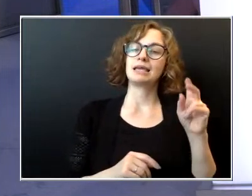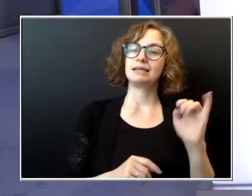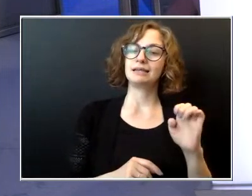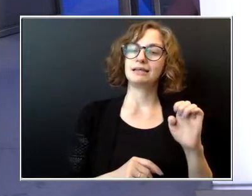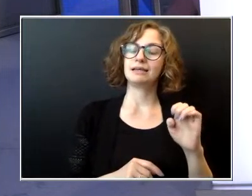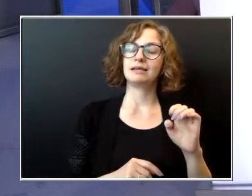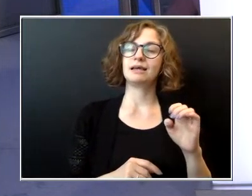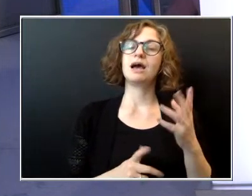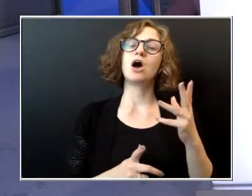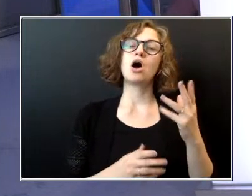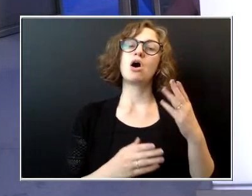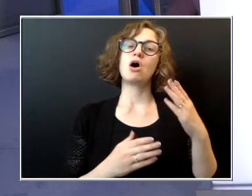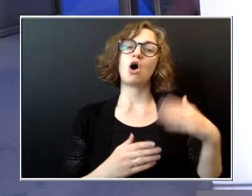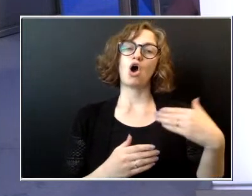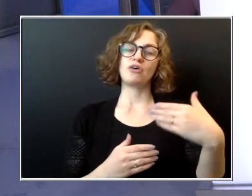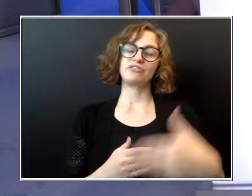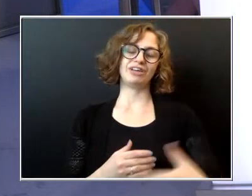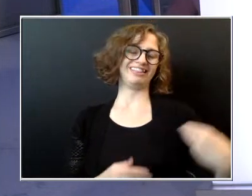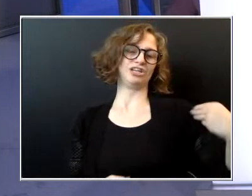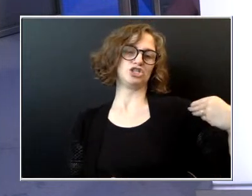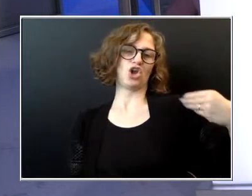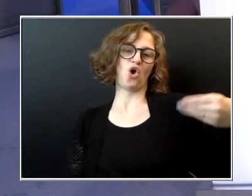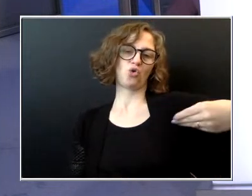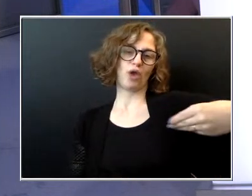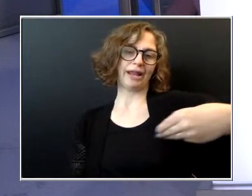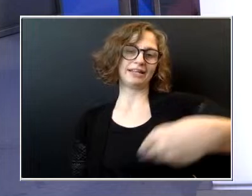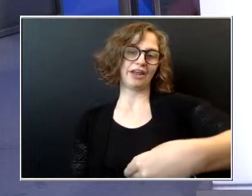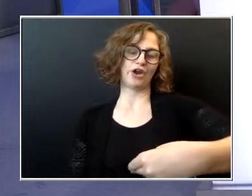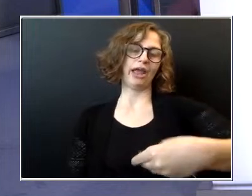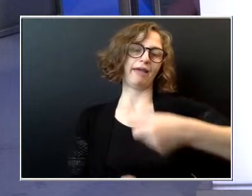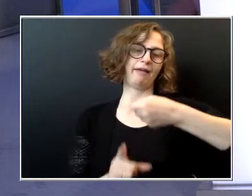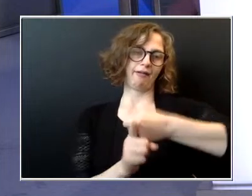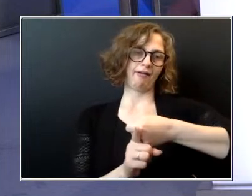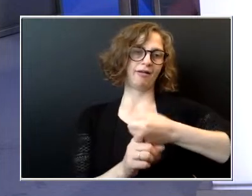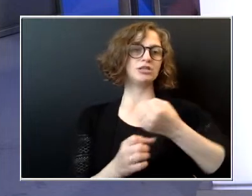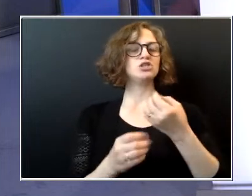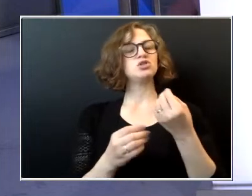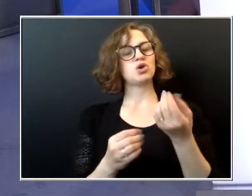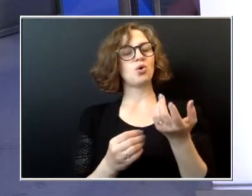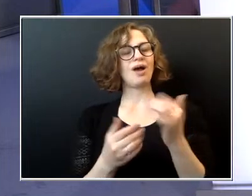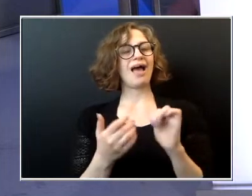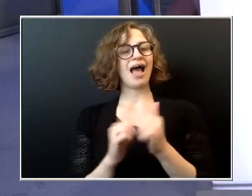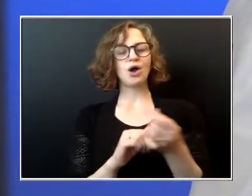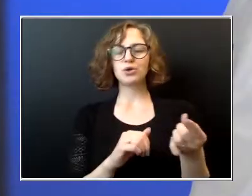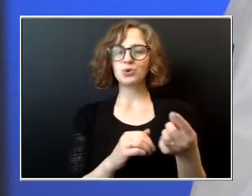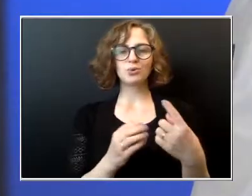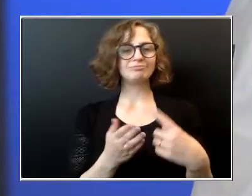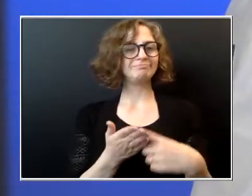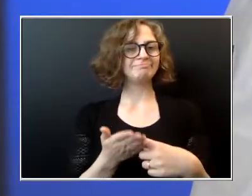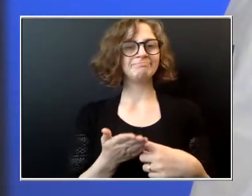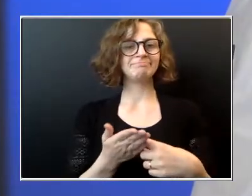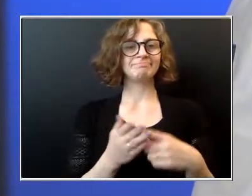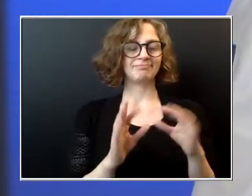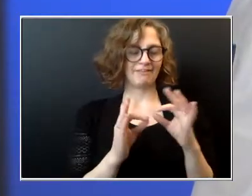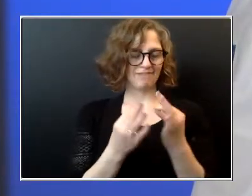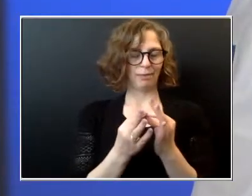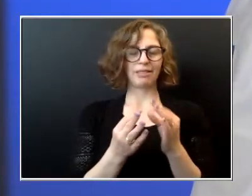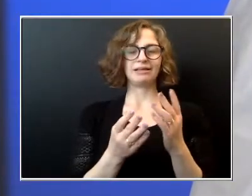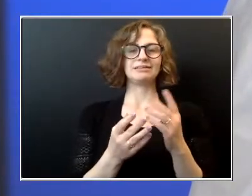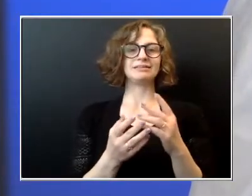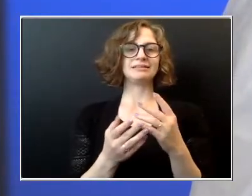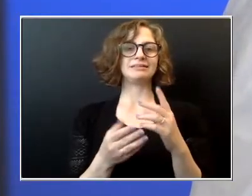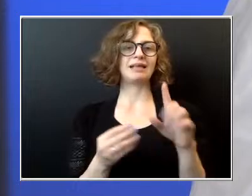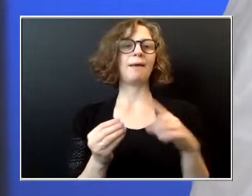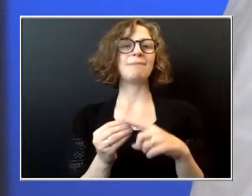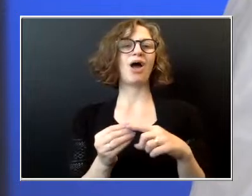get passed on to kids. How do you talk to families about children? Yes, so I think, one way I like to phrase it